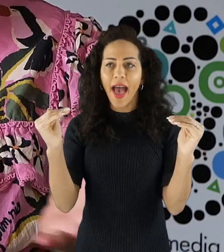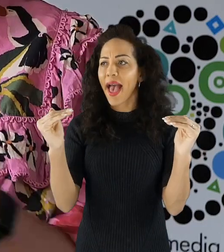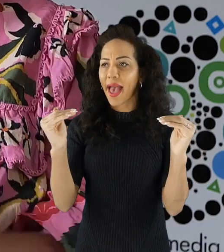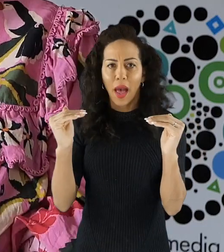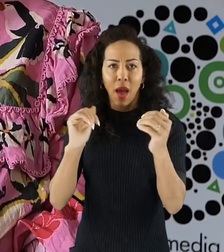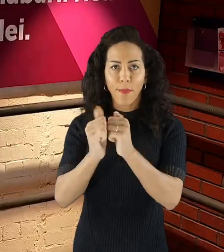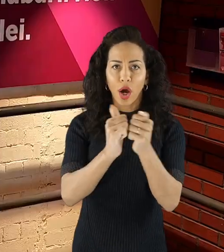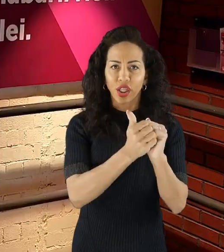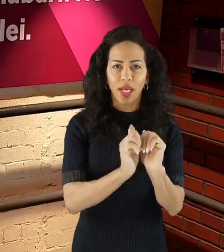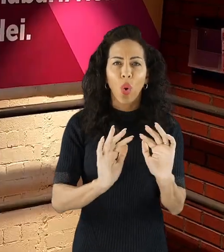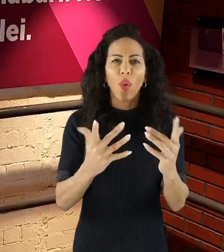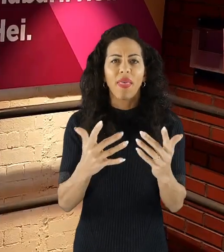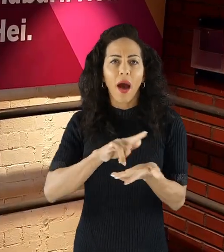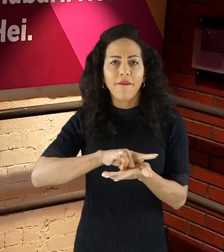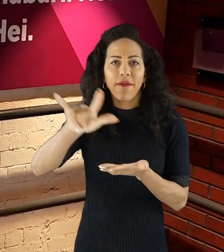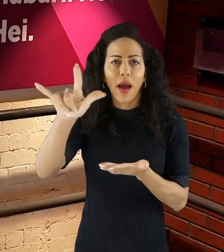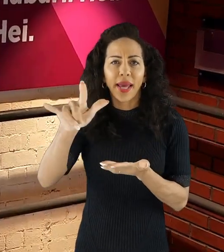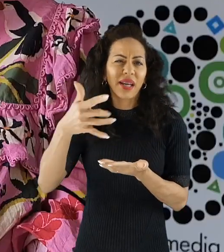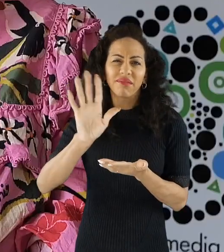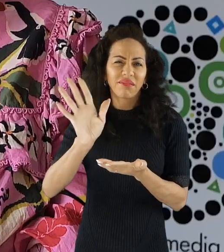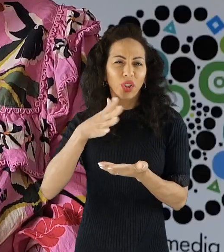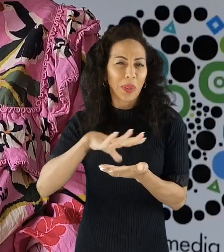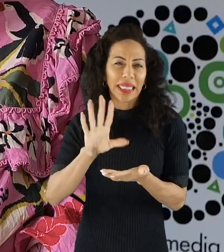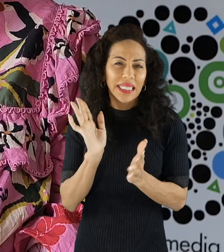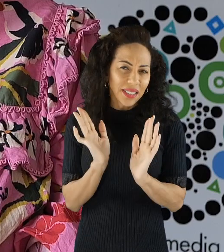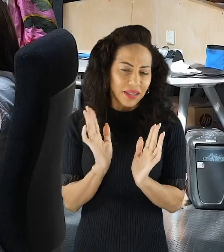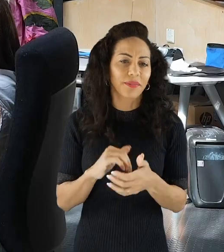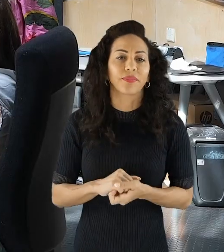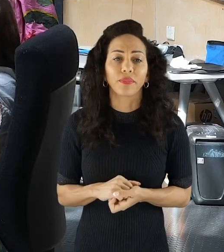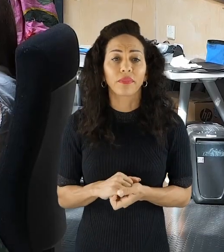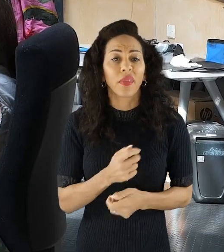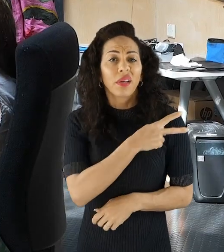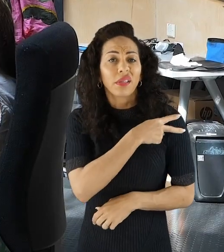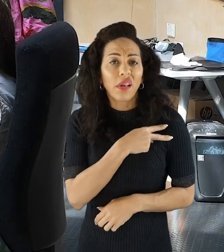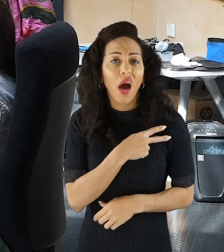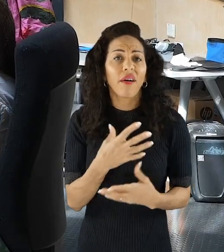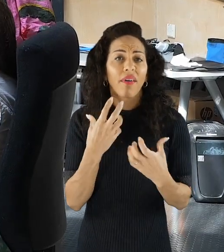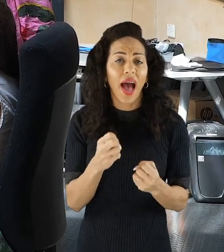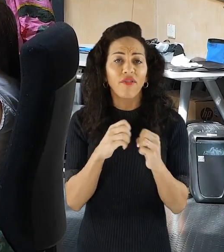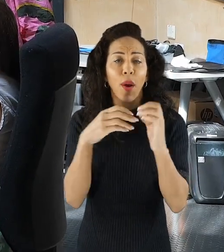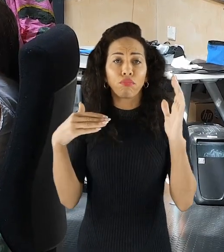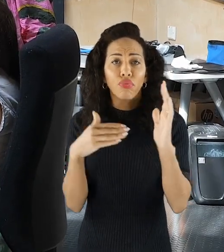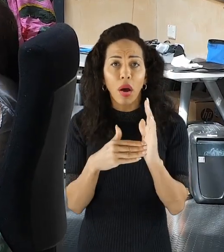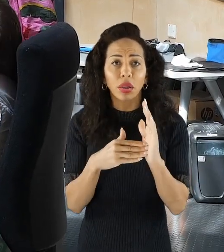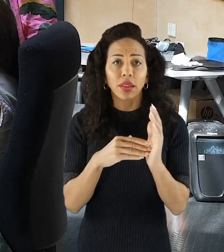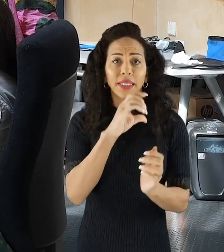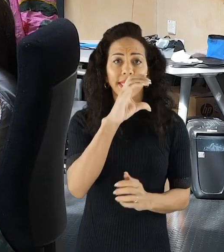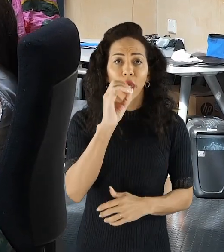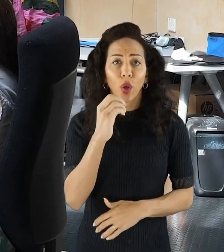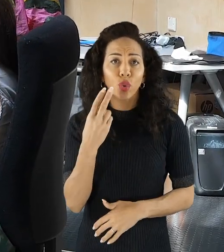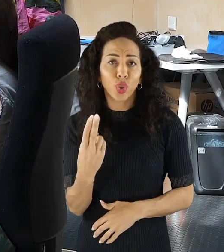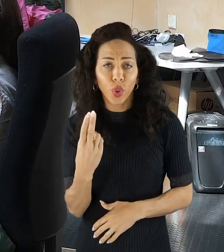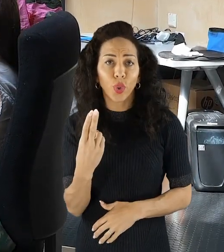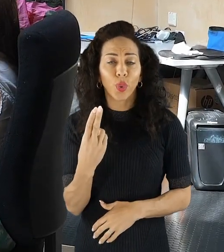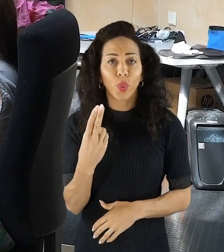flying all around the world all the time. In addition, our staff are all bronze carbon literacy trained, so that helps us think